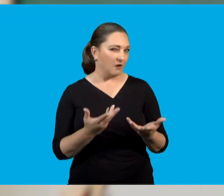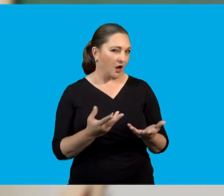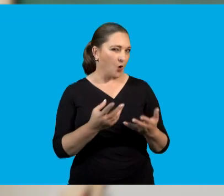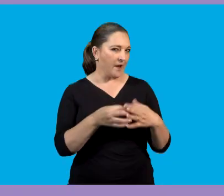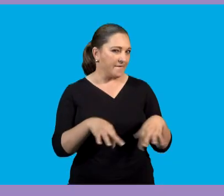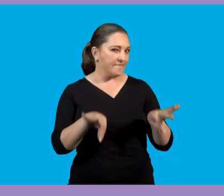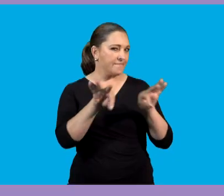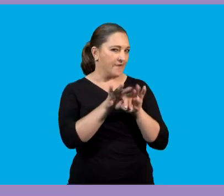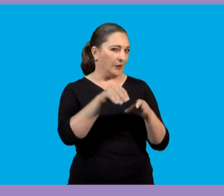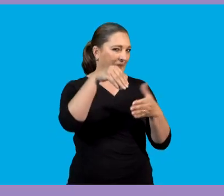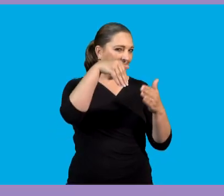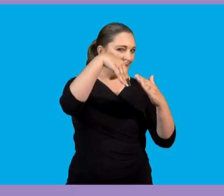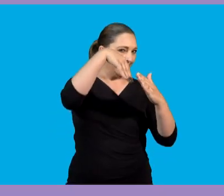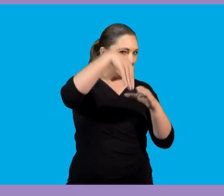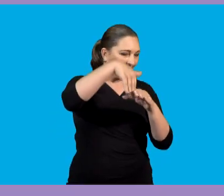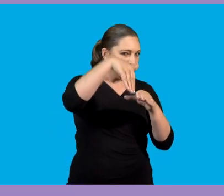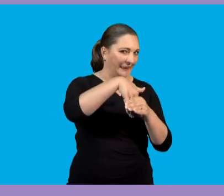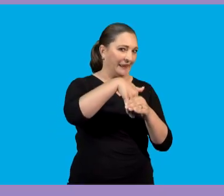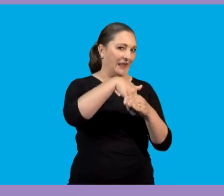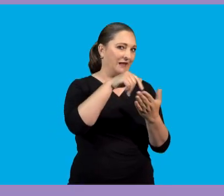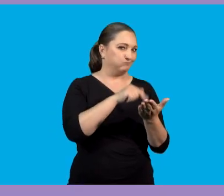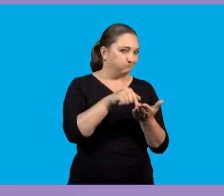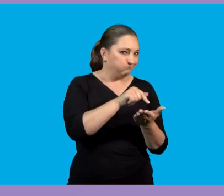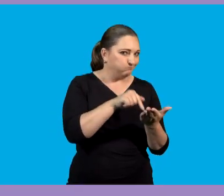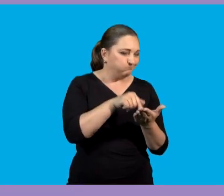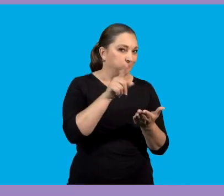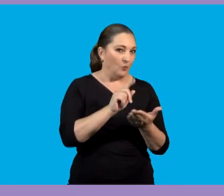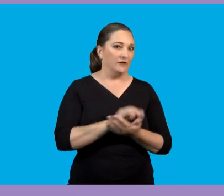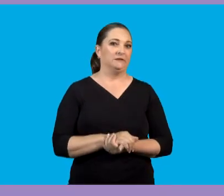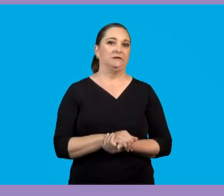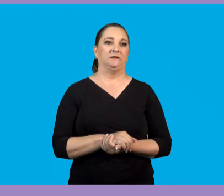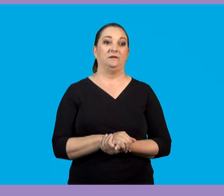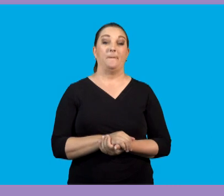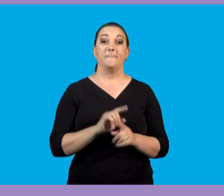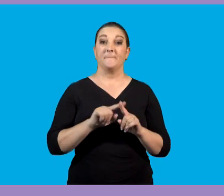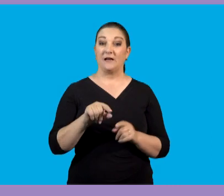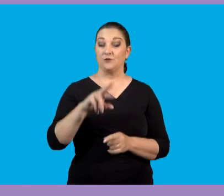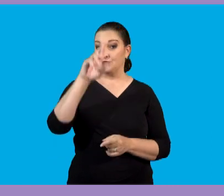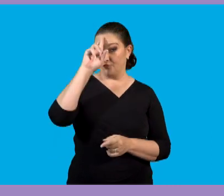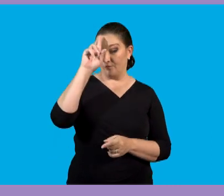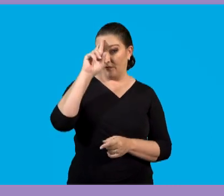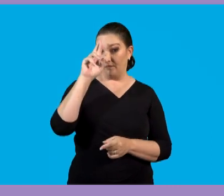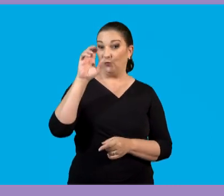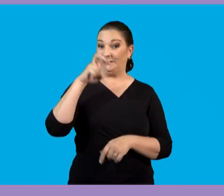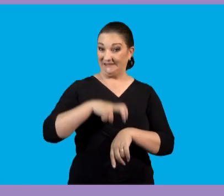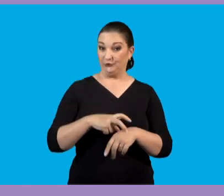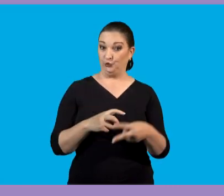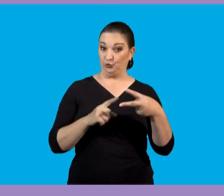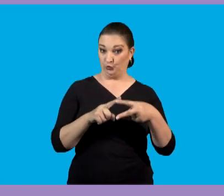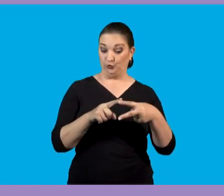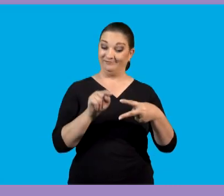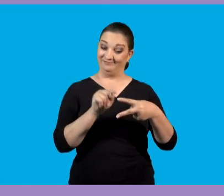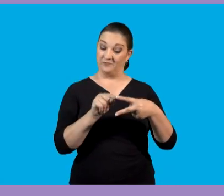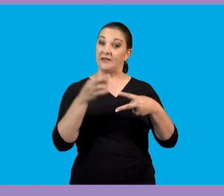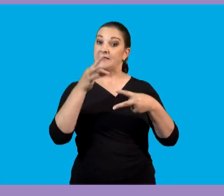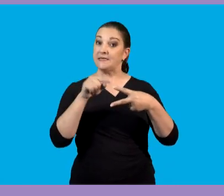of interior angle B. Now, don't forget, when we are calculating, we need a statement and a reason.